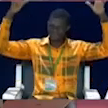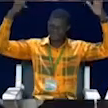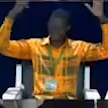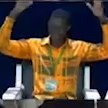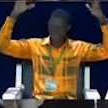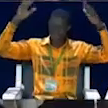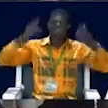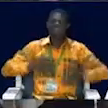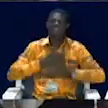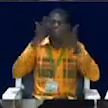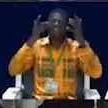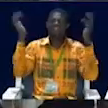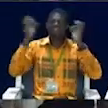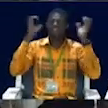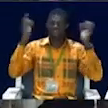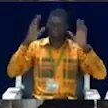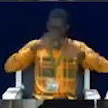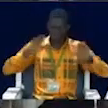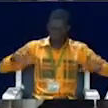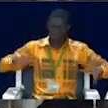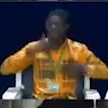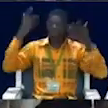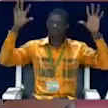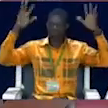lives. We can make it louder.